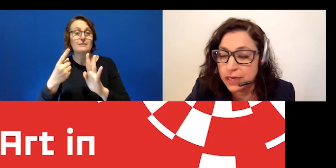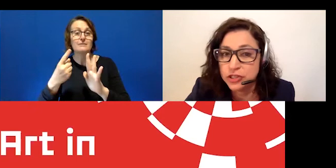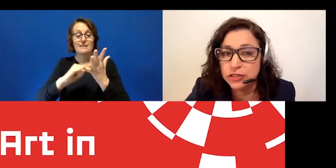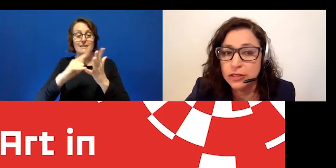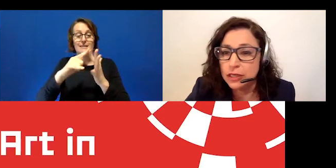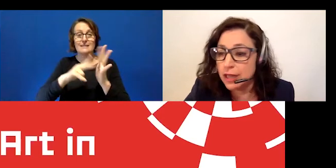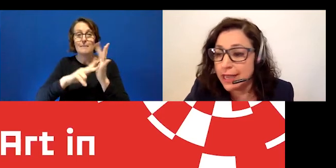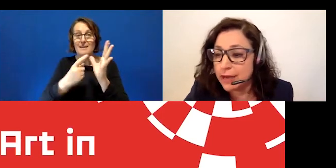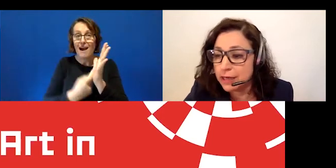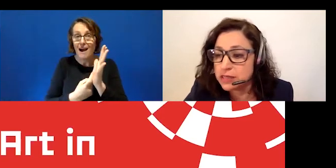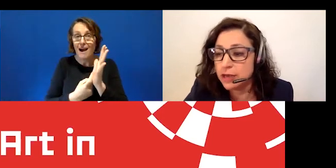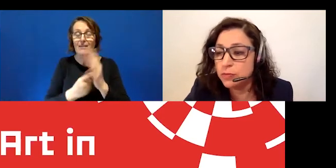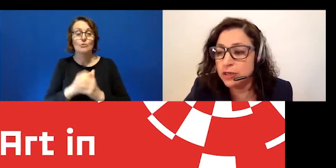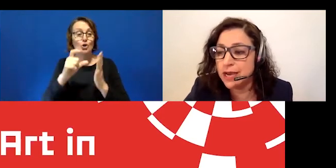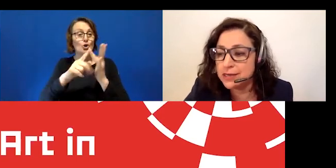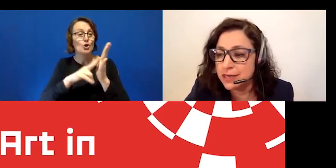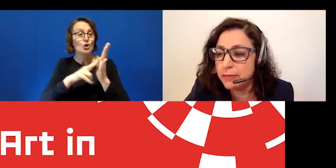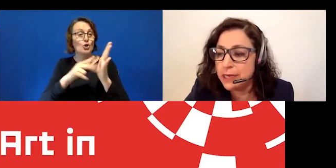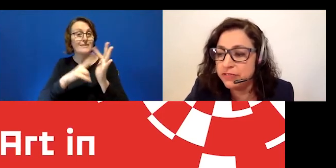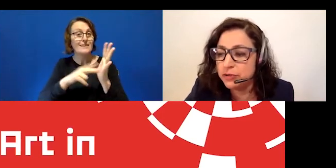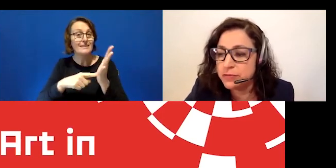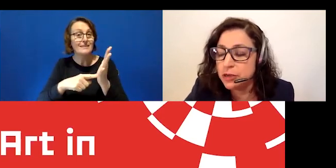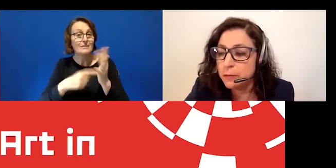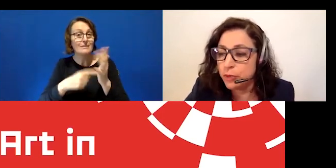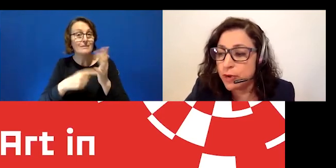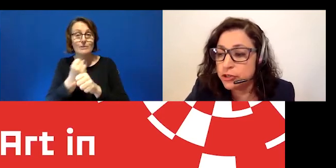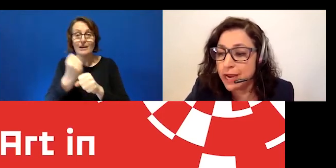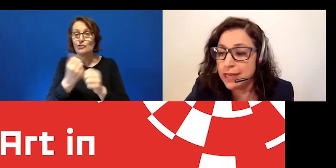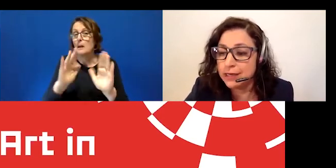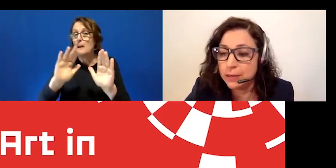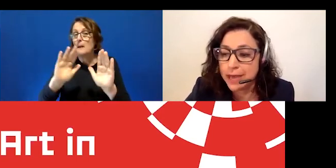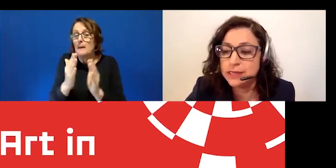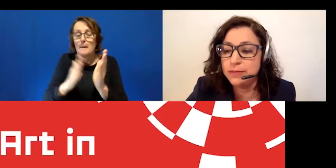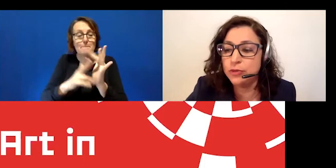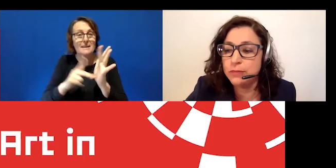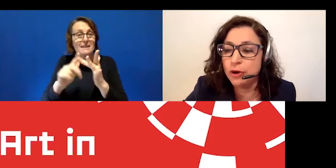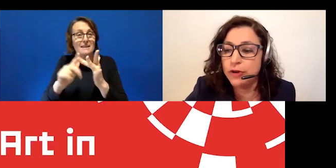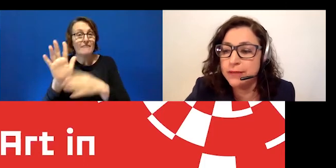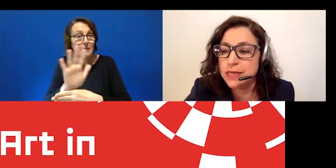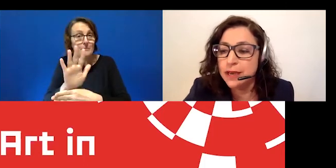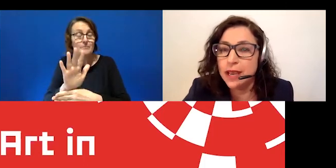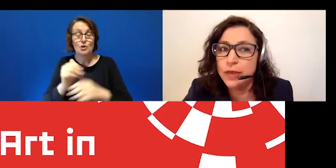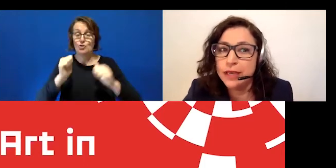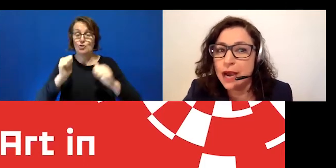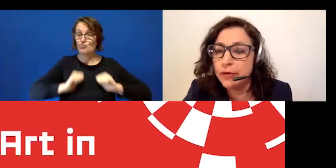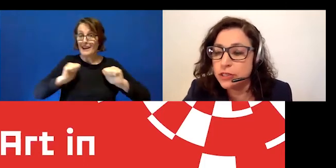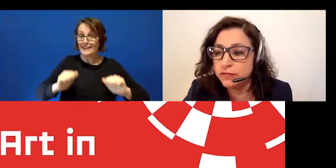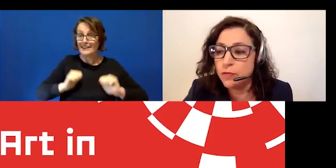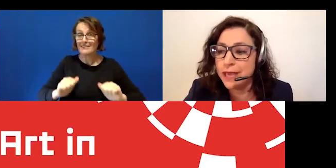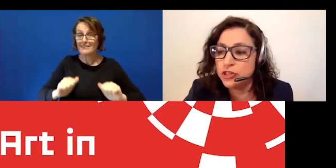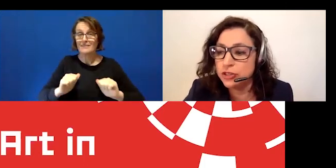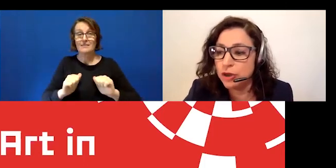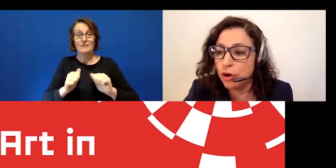content production, like our Colour Cycle podcast and our mini films. We run training and capacity building programs, and we encourage